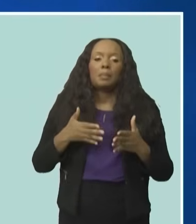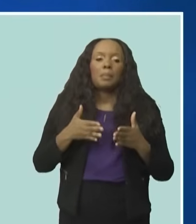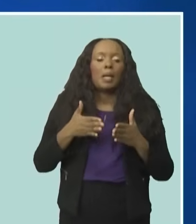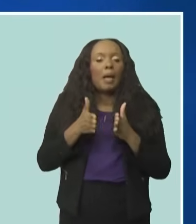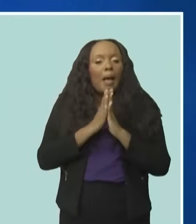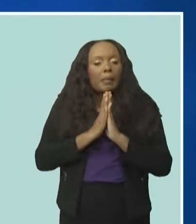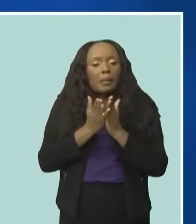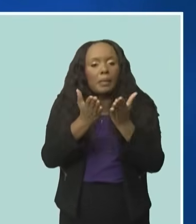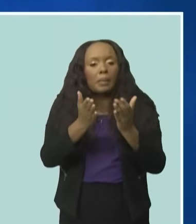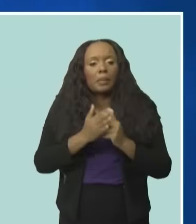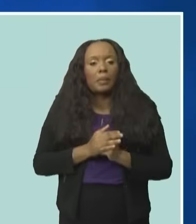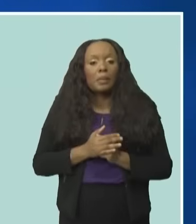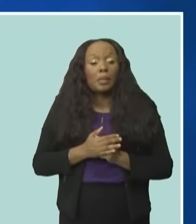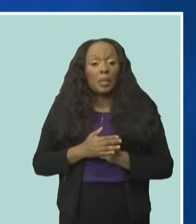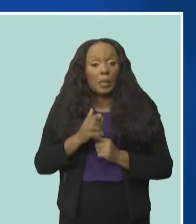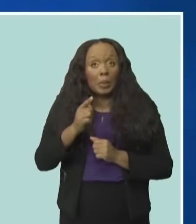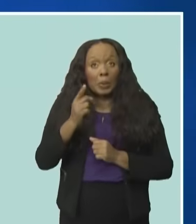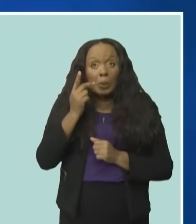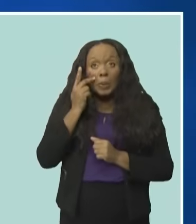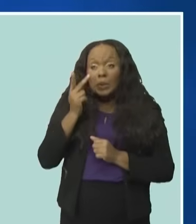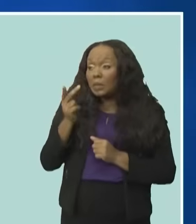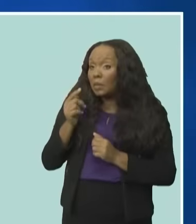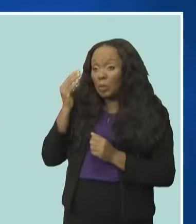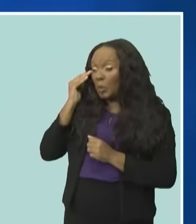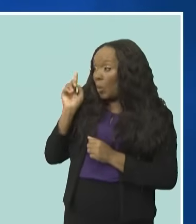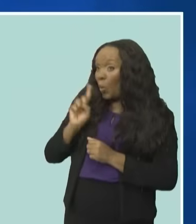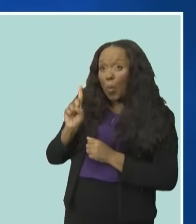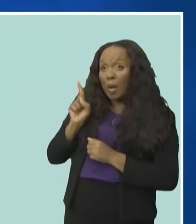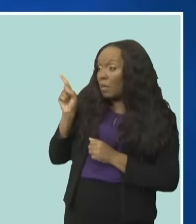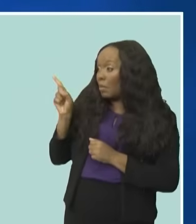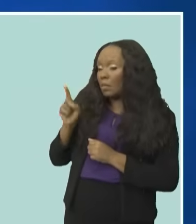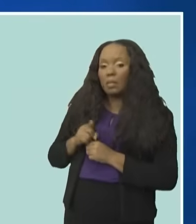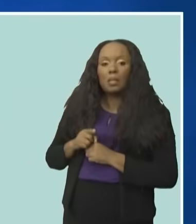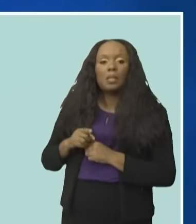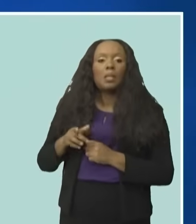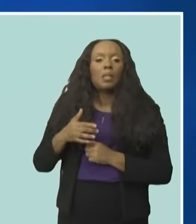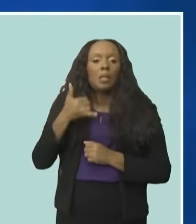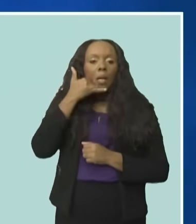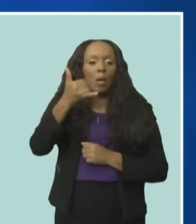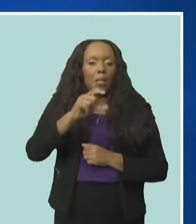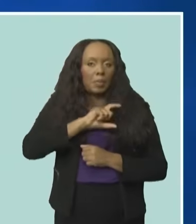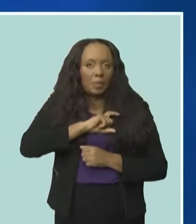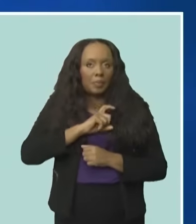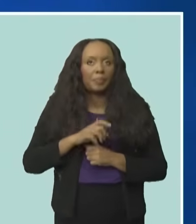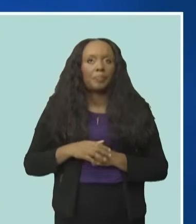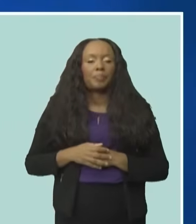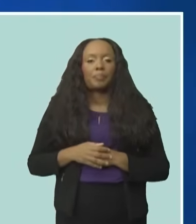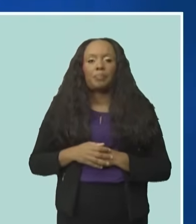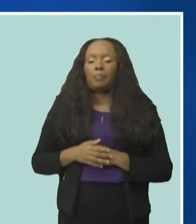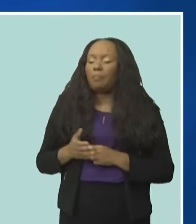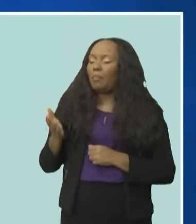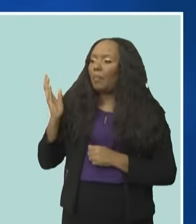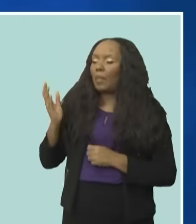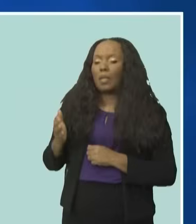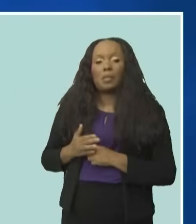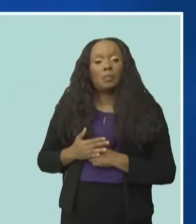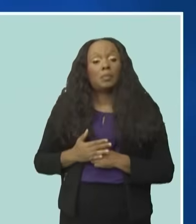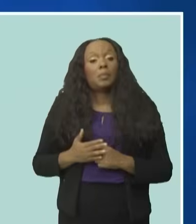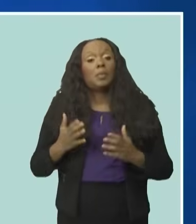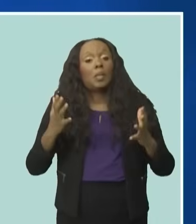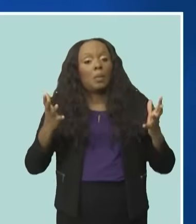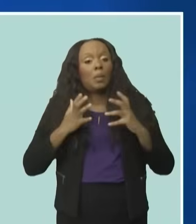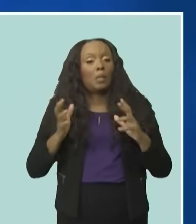to the public to contact them with relevant information. We are also still seeking the assistance of the public